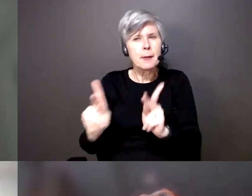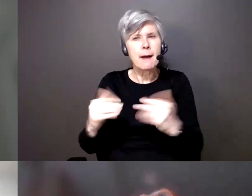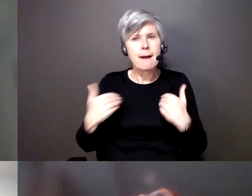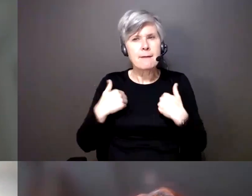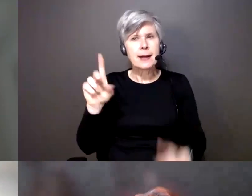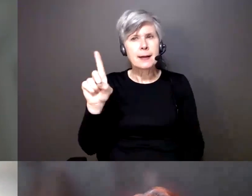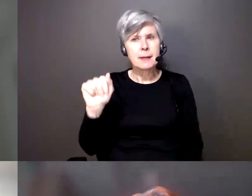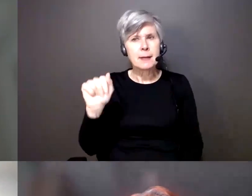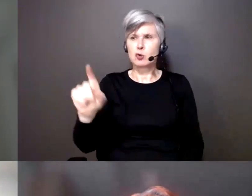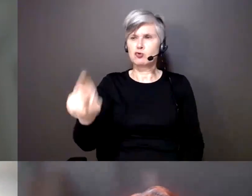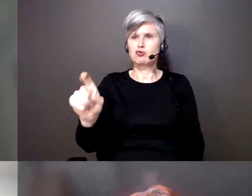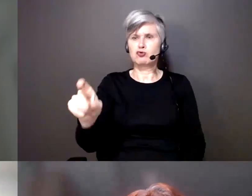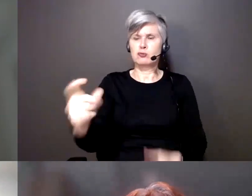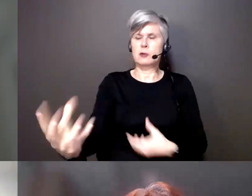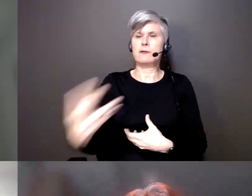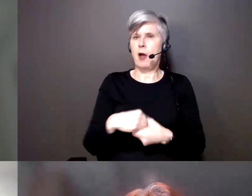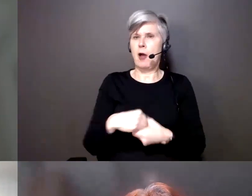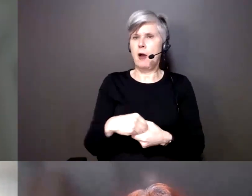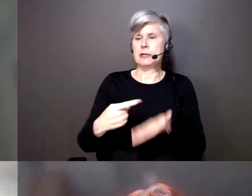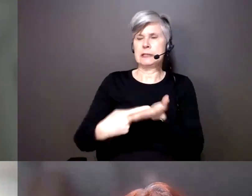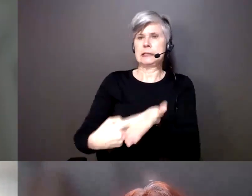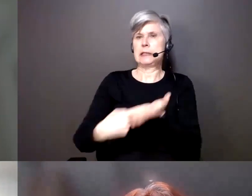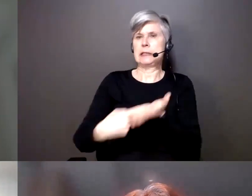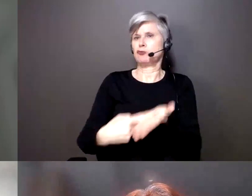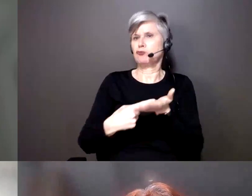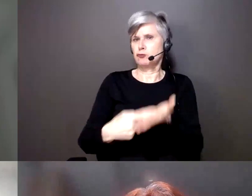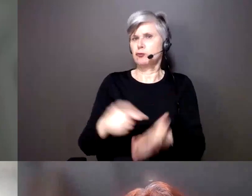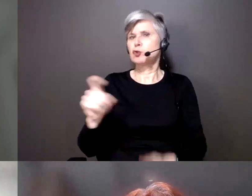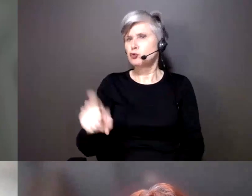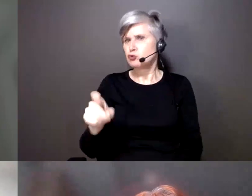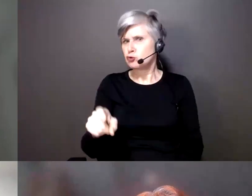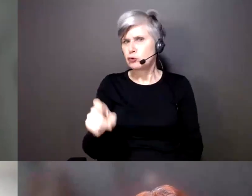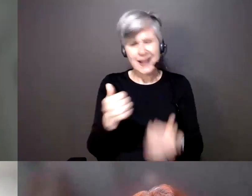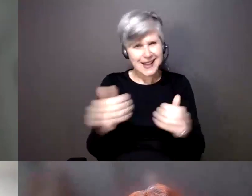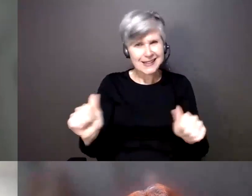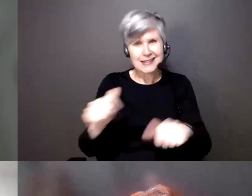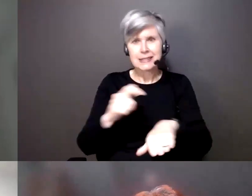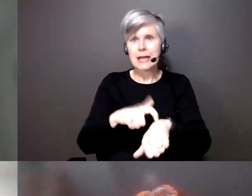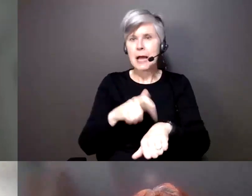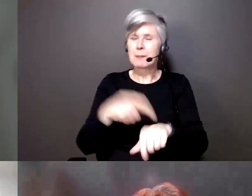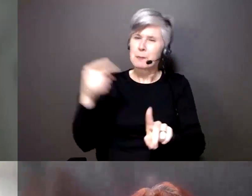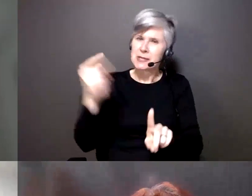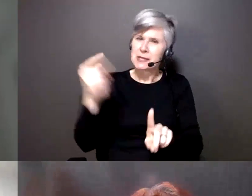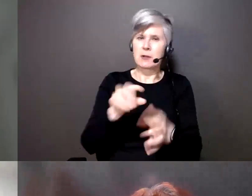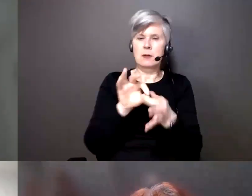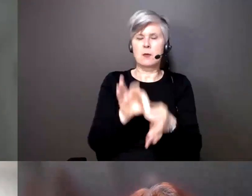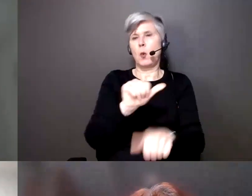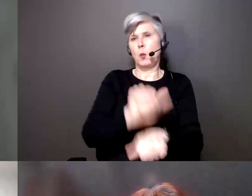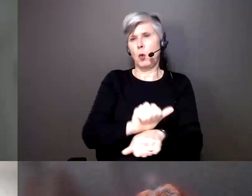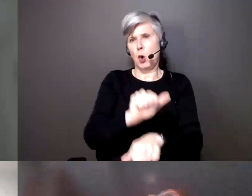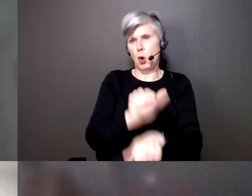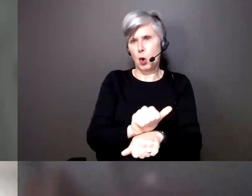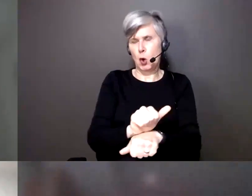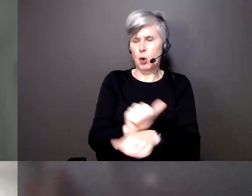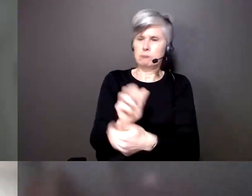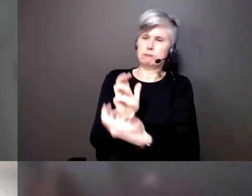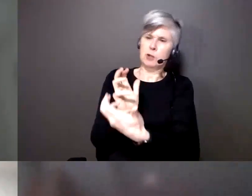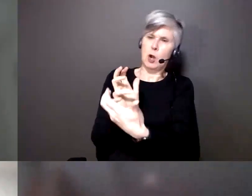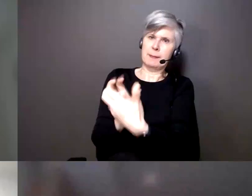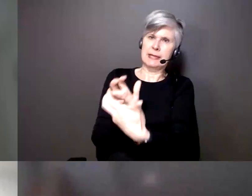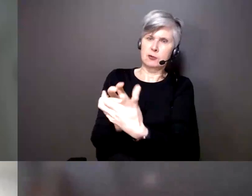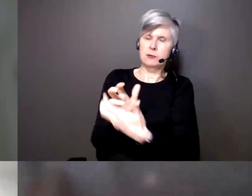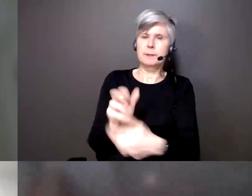conversation at any point, and especially in the context of work and workplace accommodation. And last but